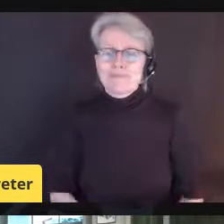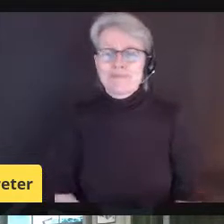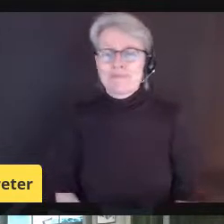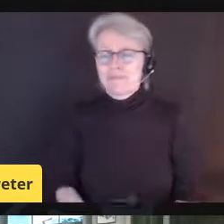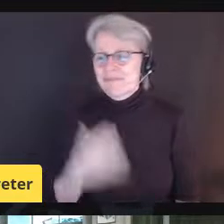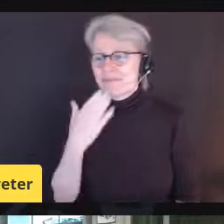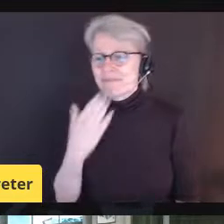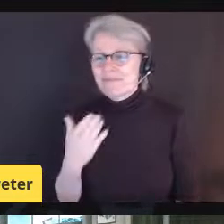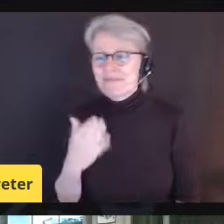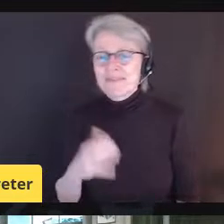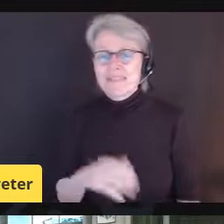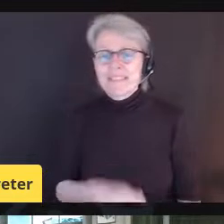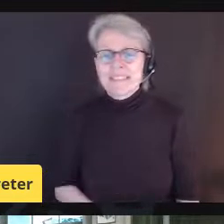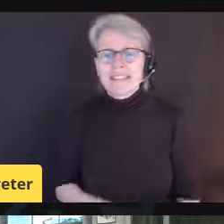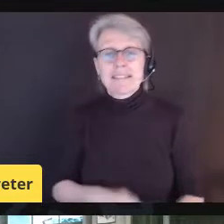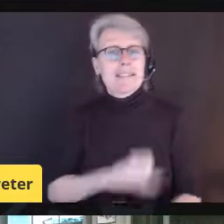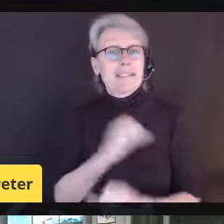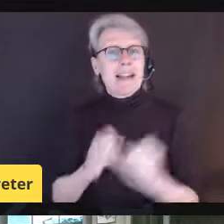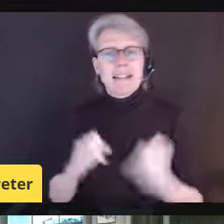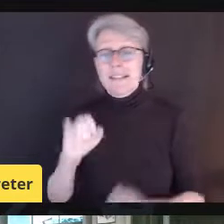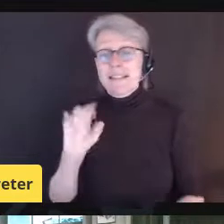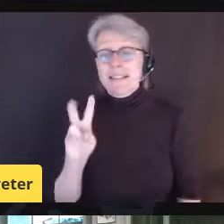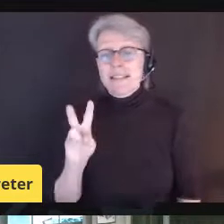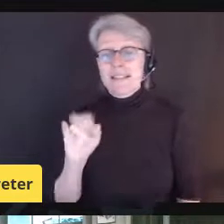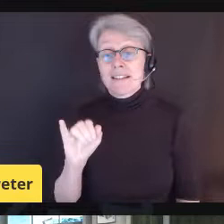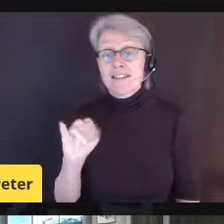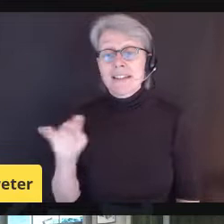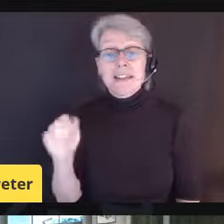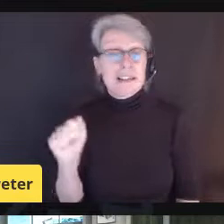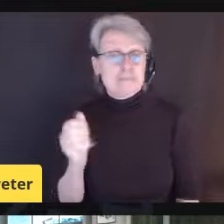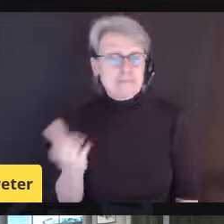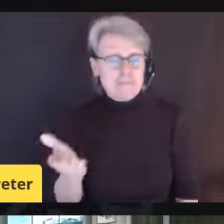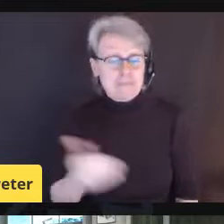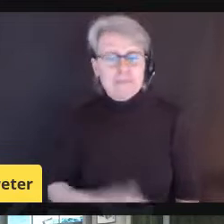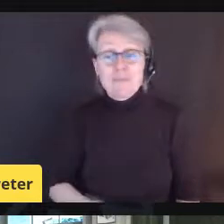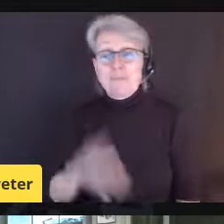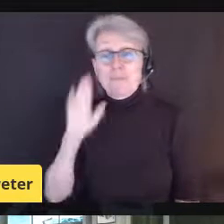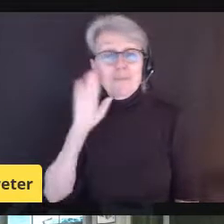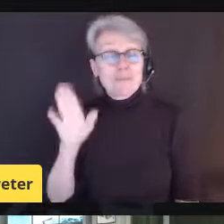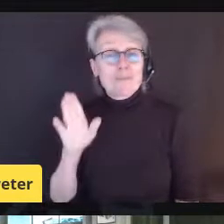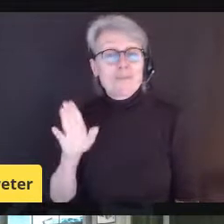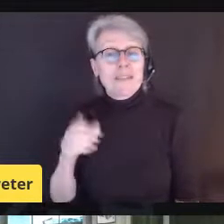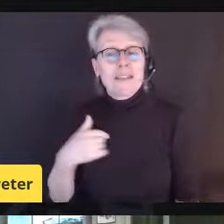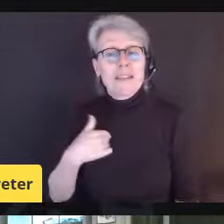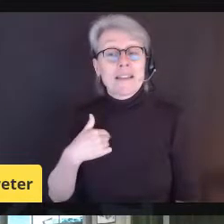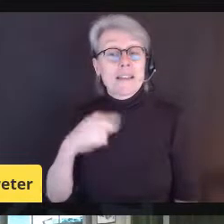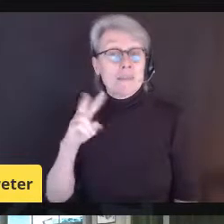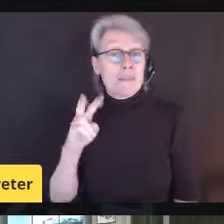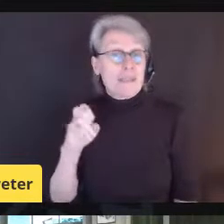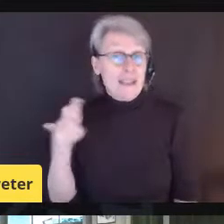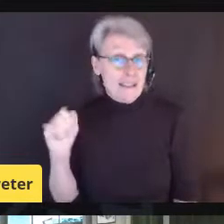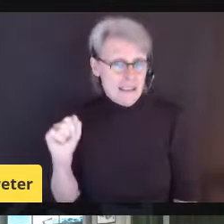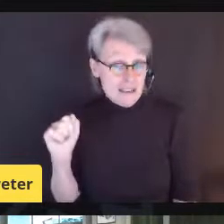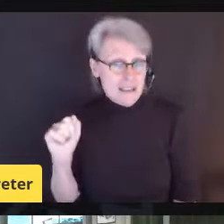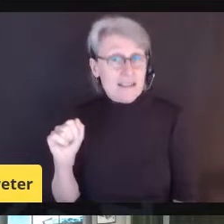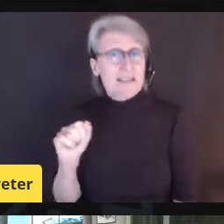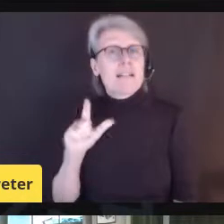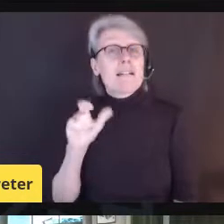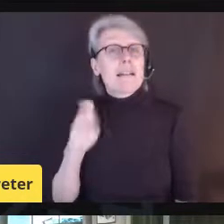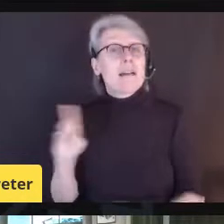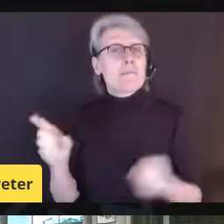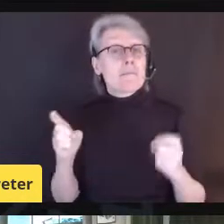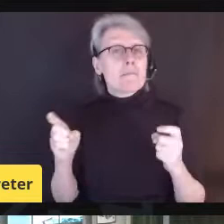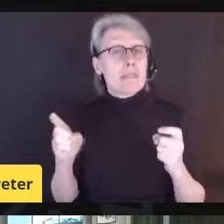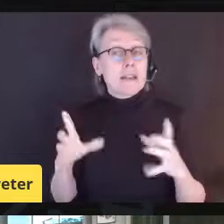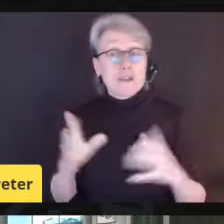Thank you. And then last but not least, we have Vienna. Hi, everyone. My name is Vienna, and I'm a lab manager and